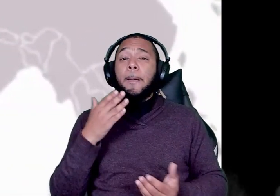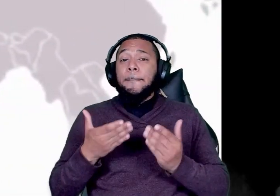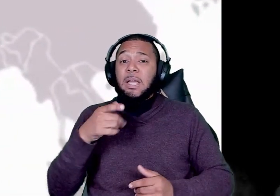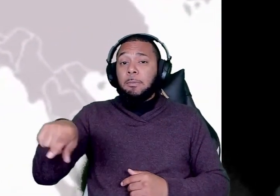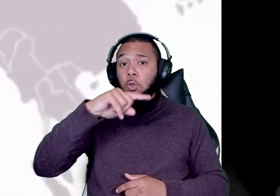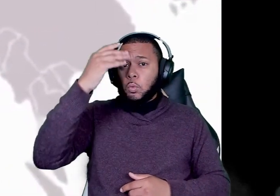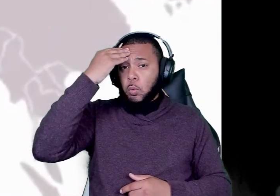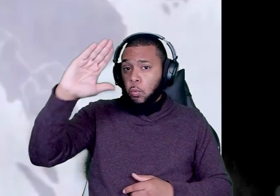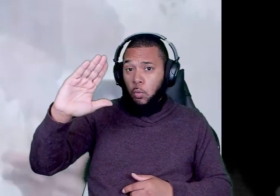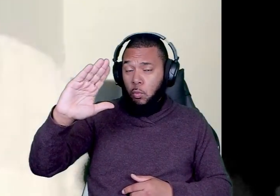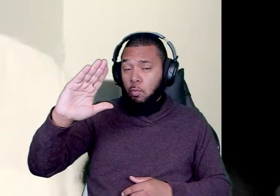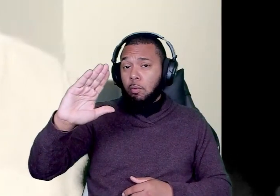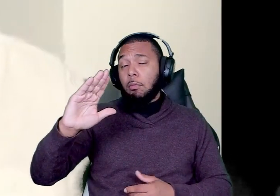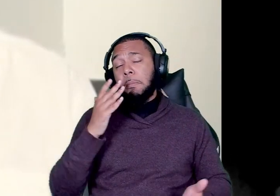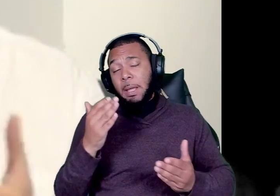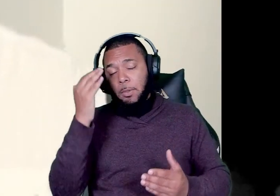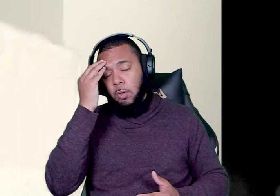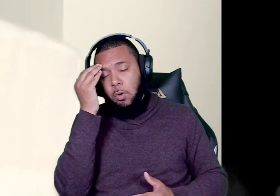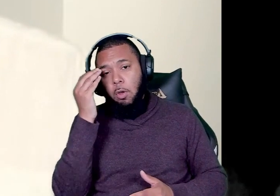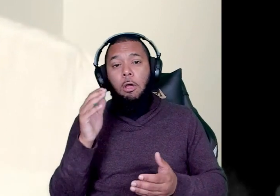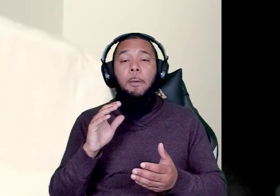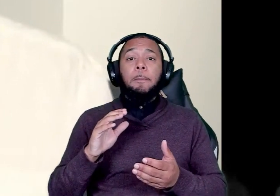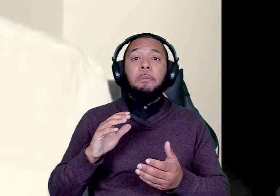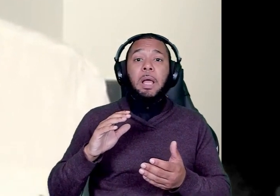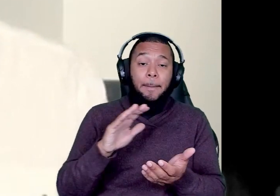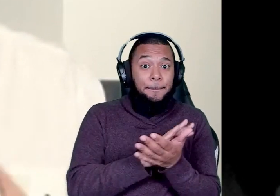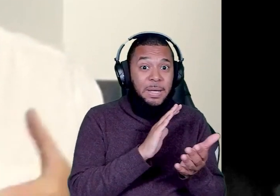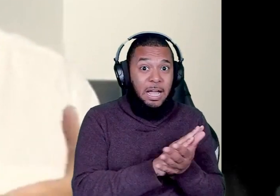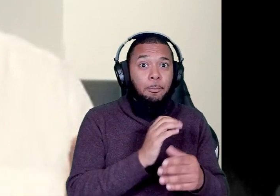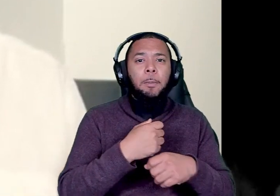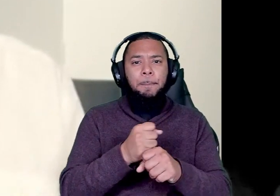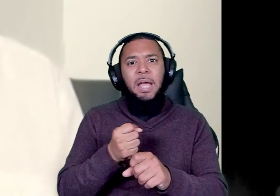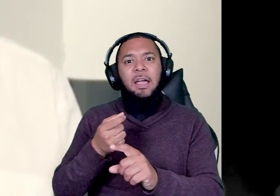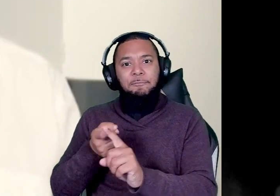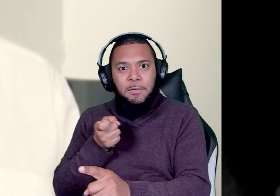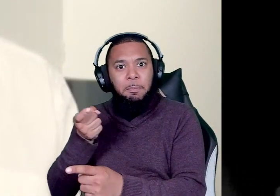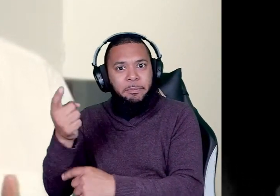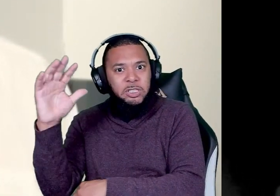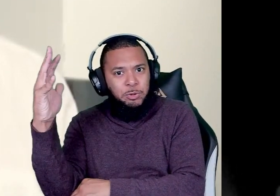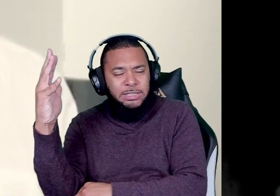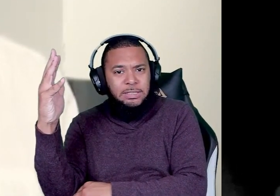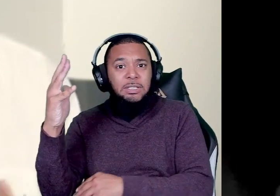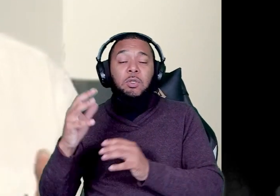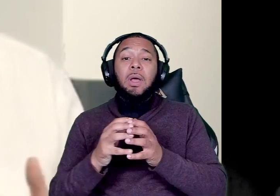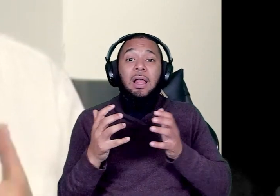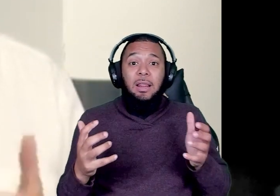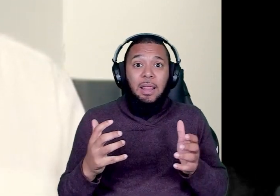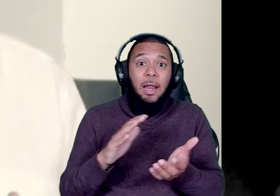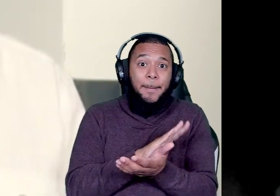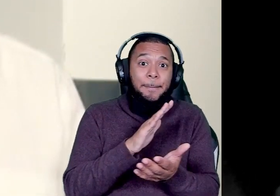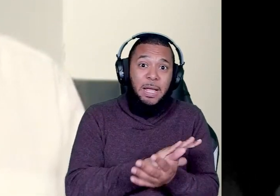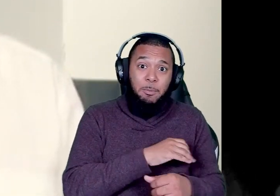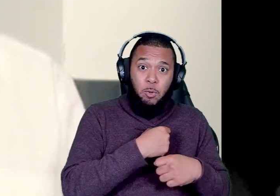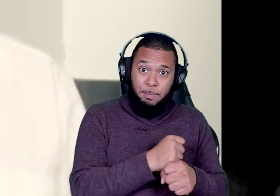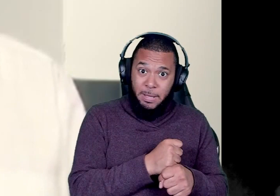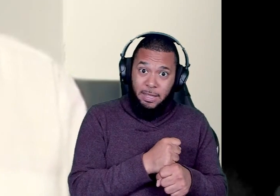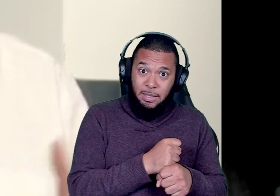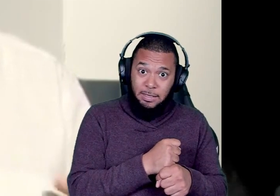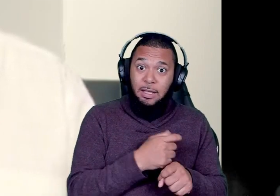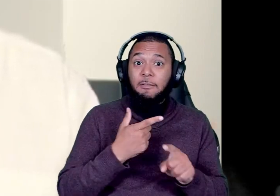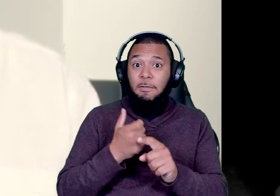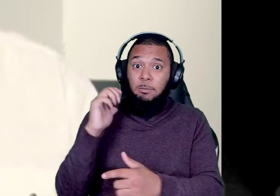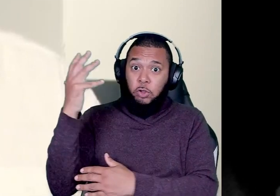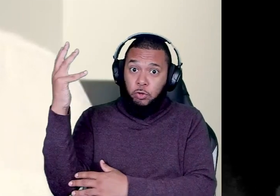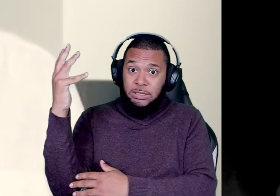fact that trees are the basis for paper production. And so a lot of the paper on Earth that's produced from tree pulp,